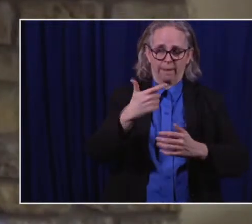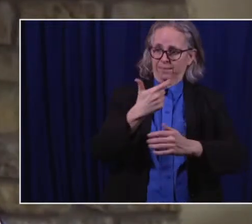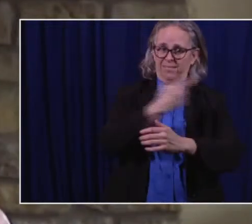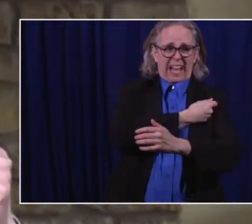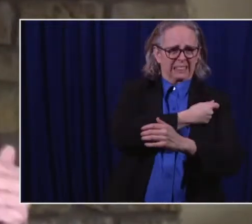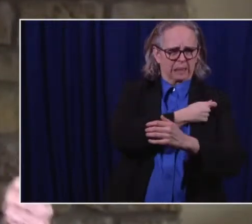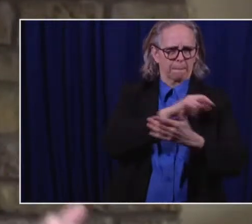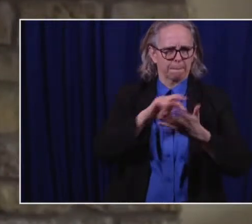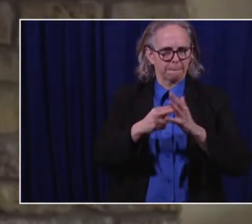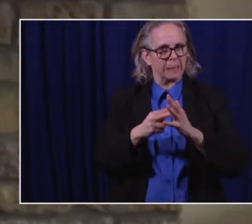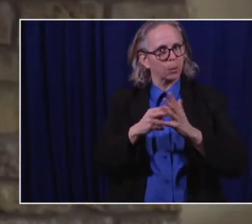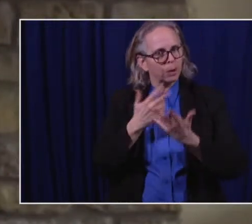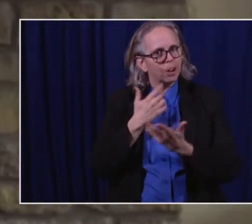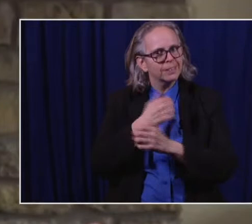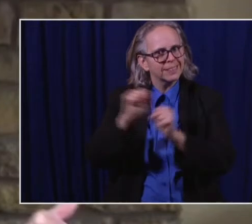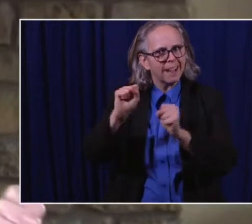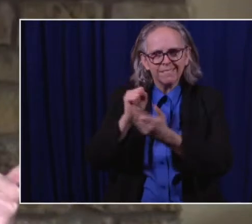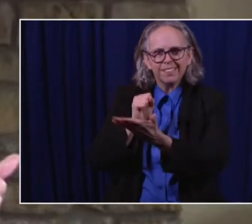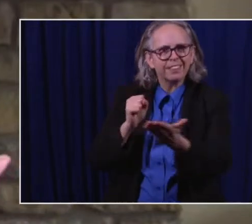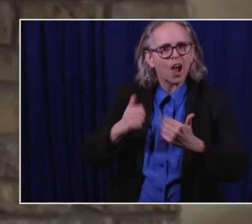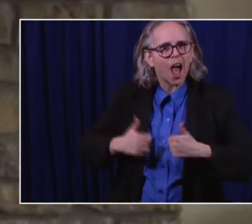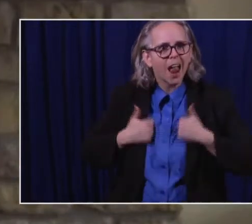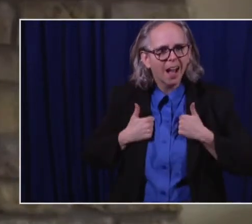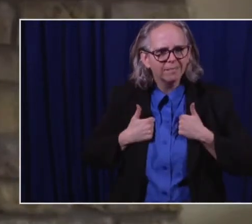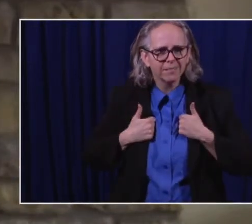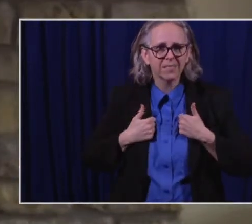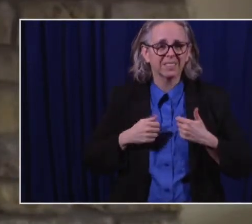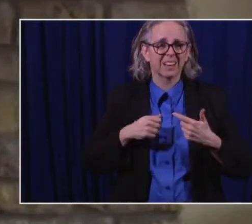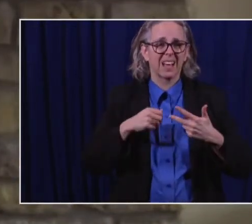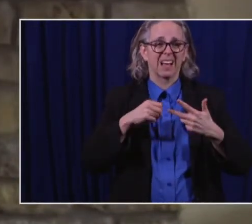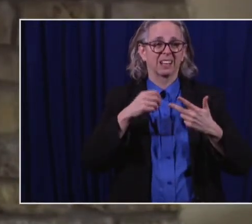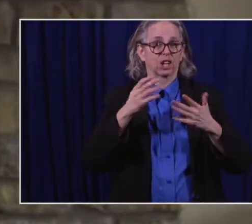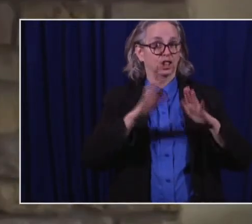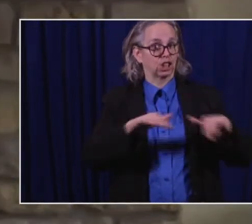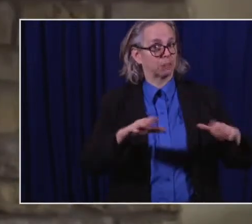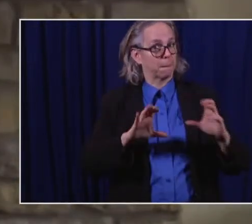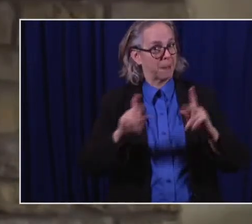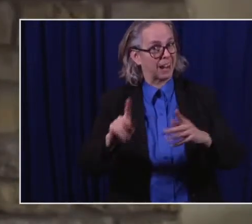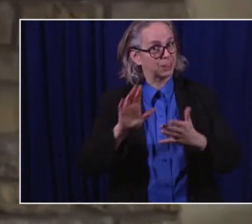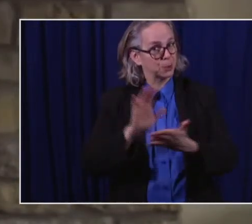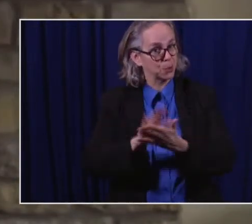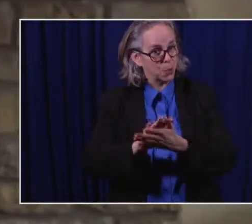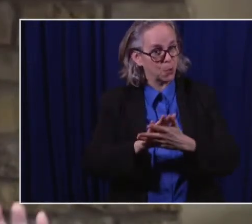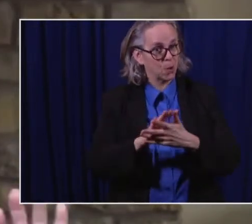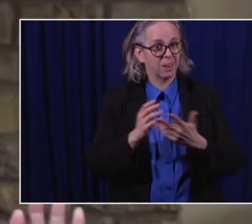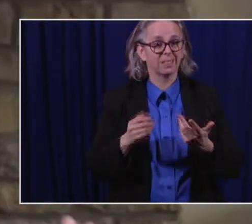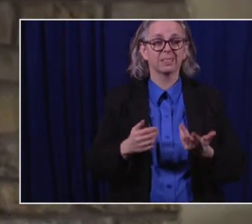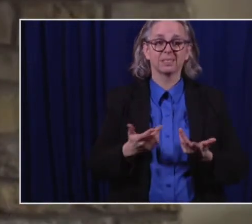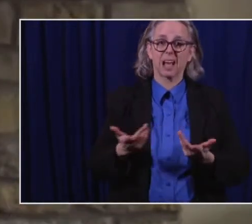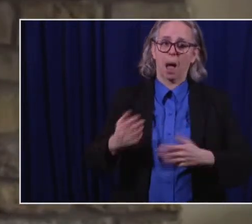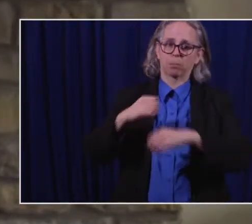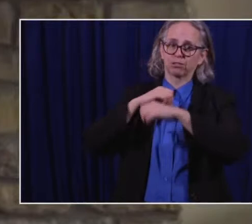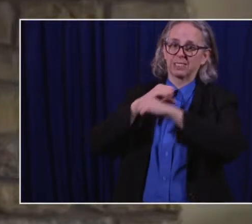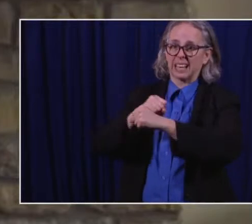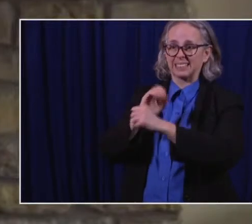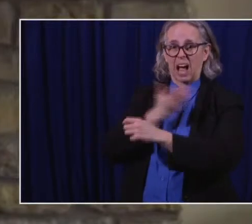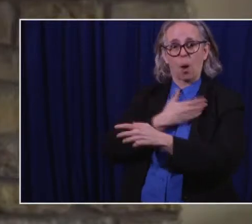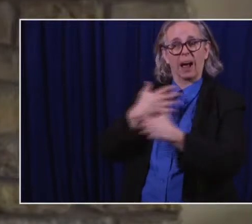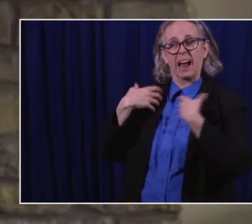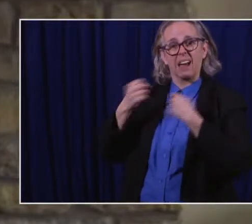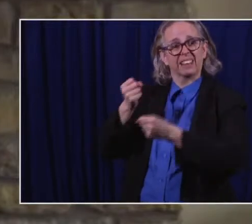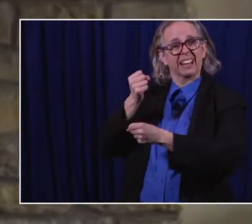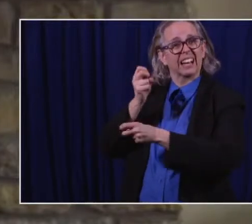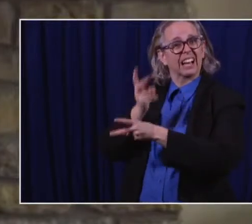But getting kids in school, protecting our health workers. Those should be behind us. And